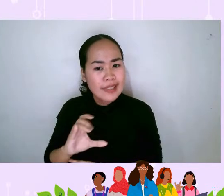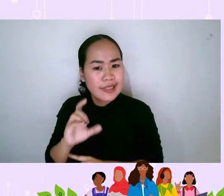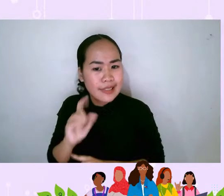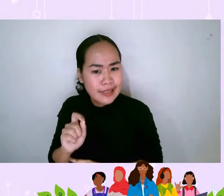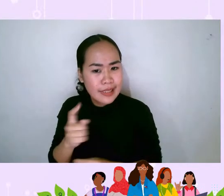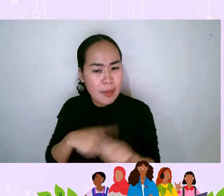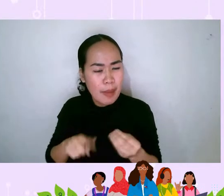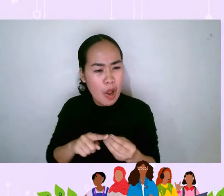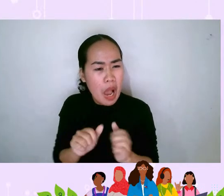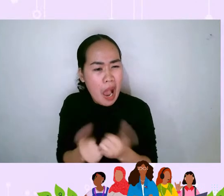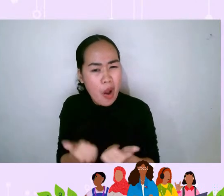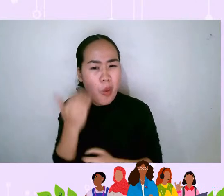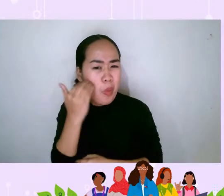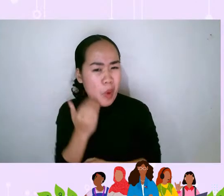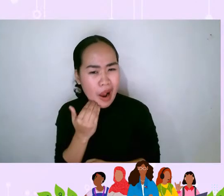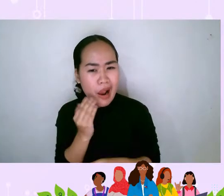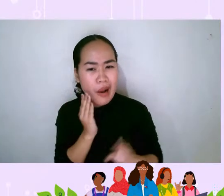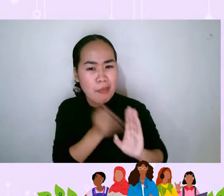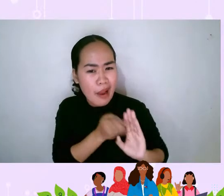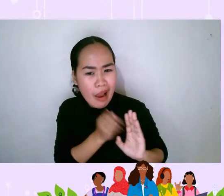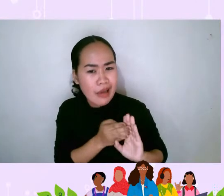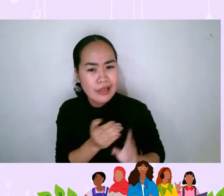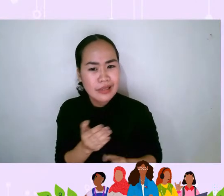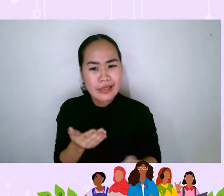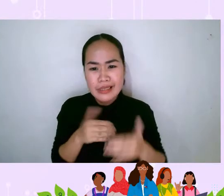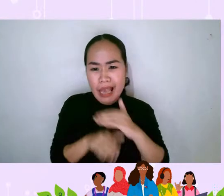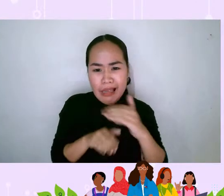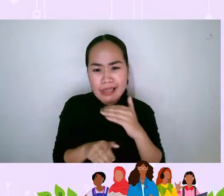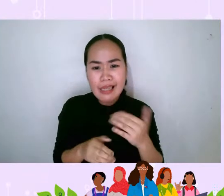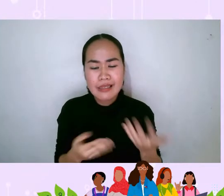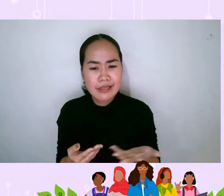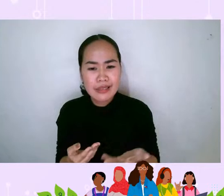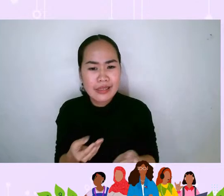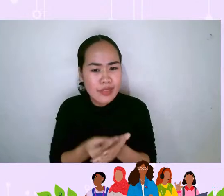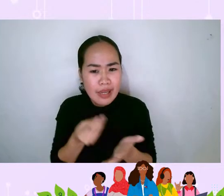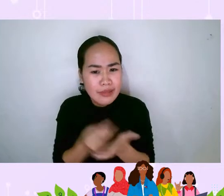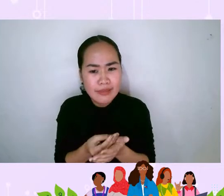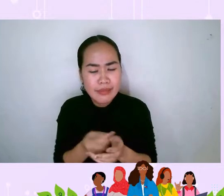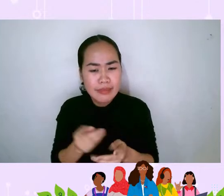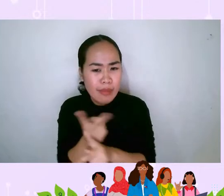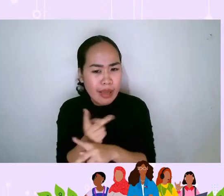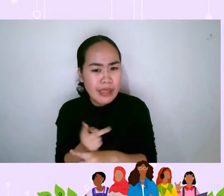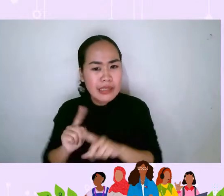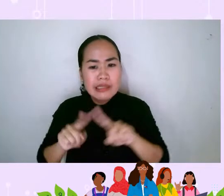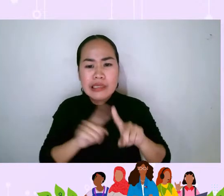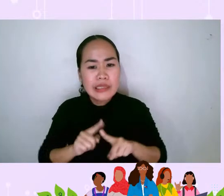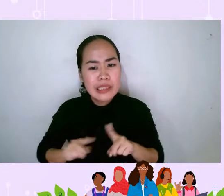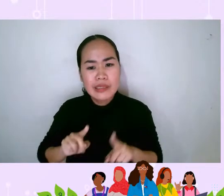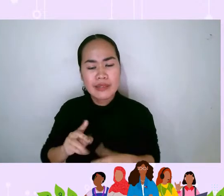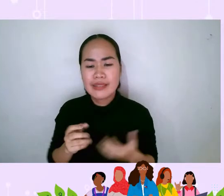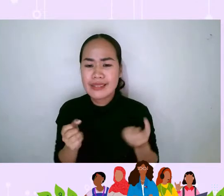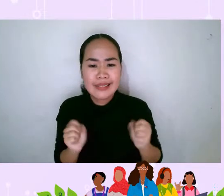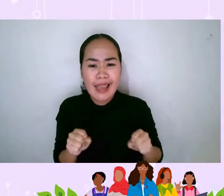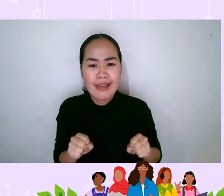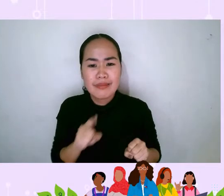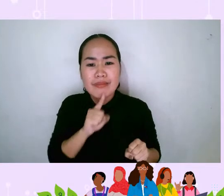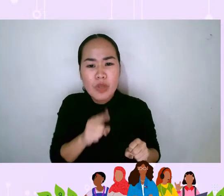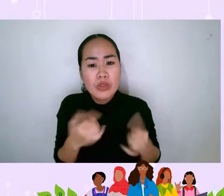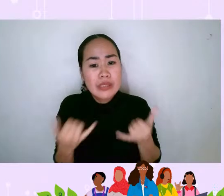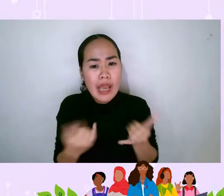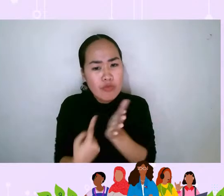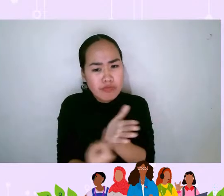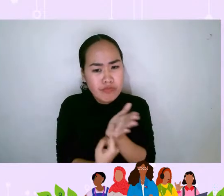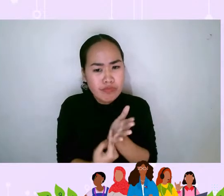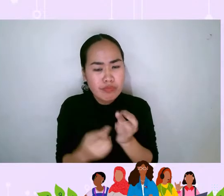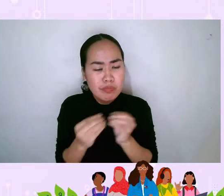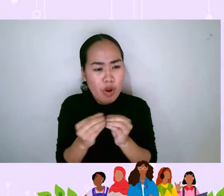of access to banks, financial products, market information, among others. Today, our conversation will underscore